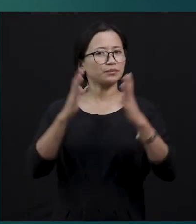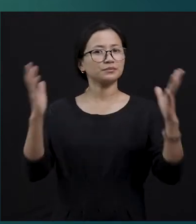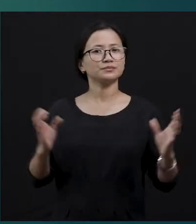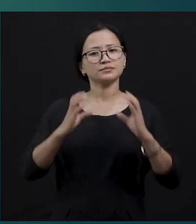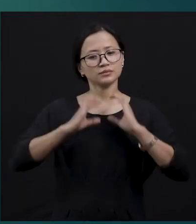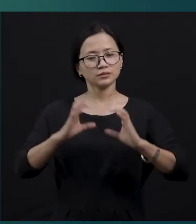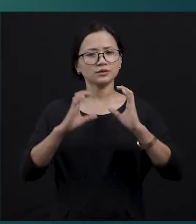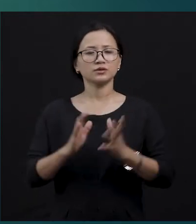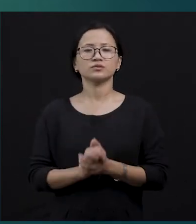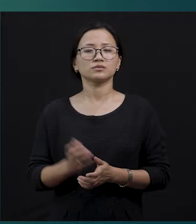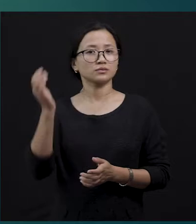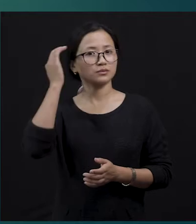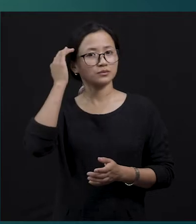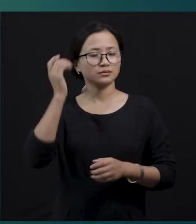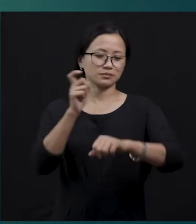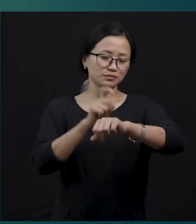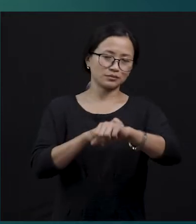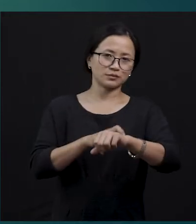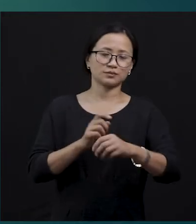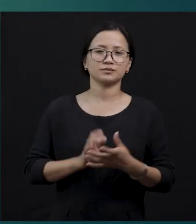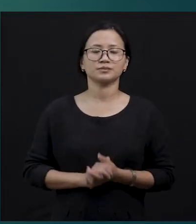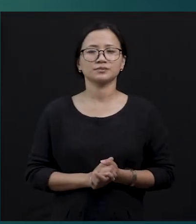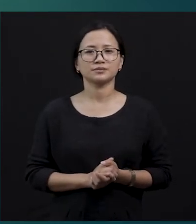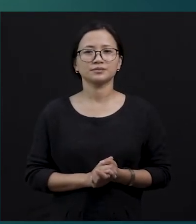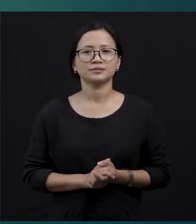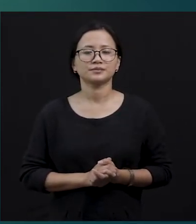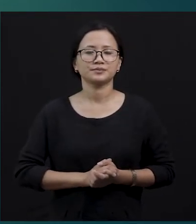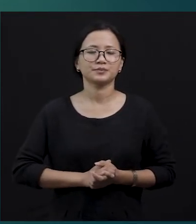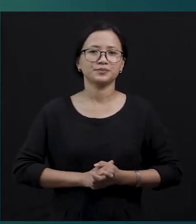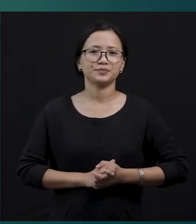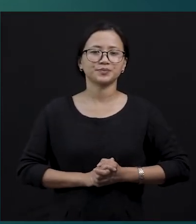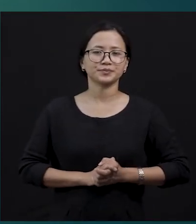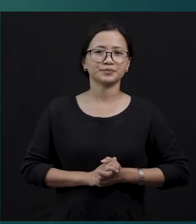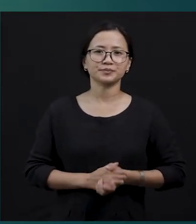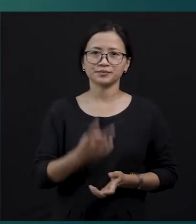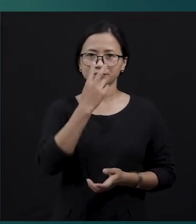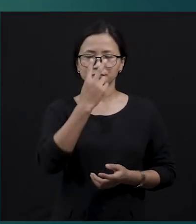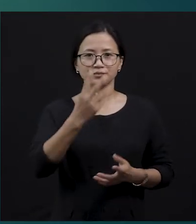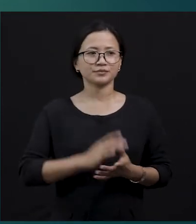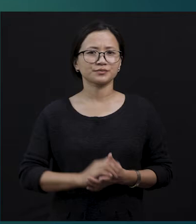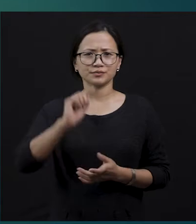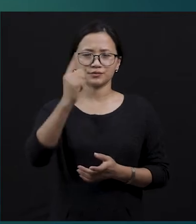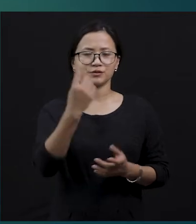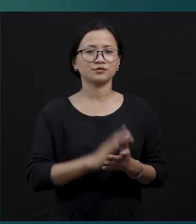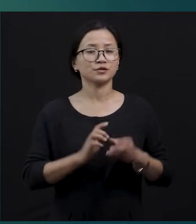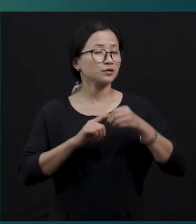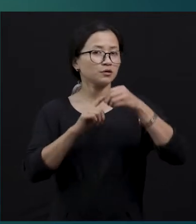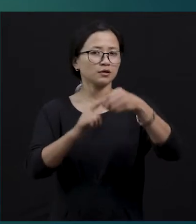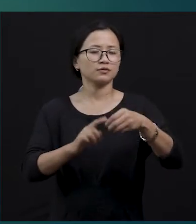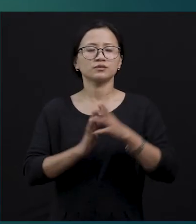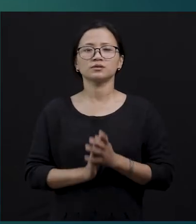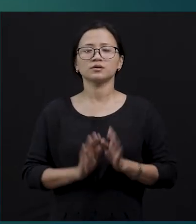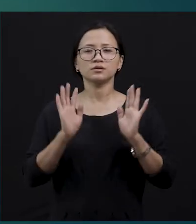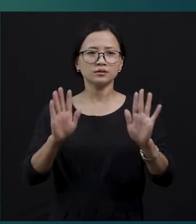the time and you should know it very properly, right? So let's see, the first question that